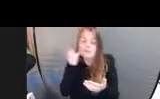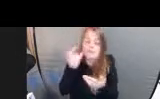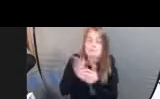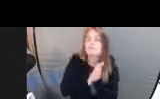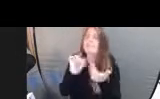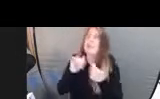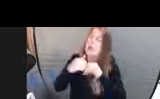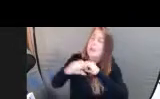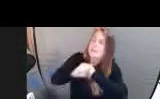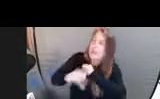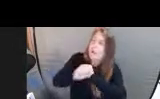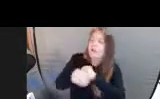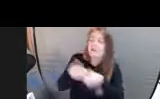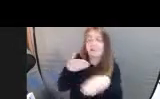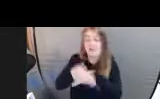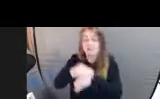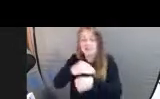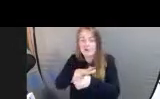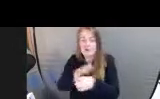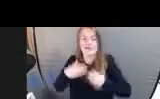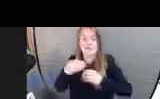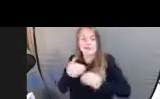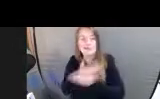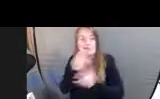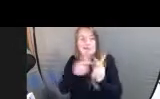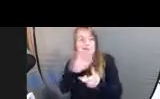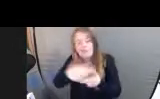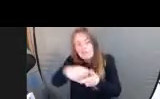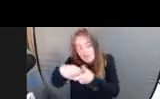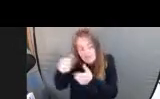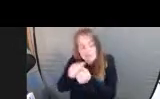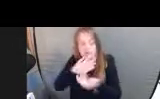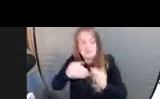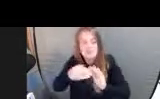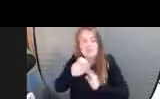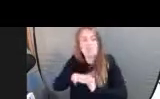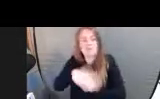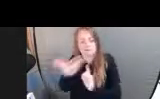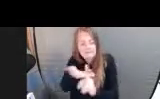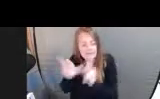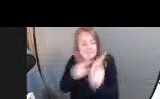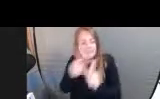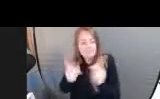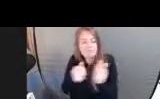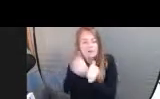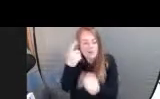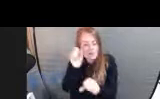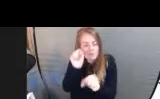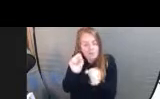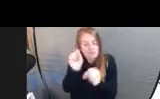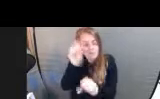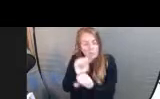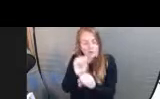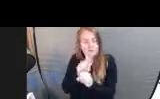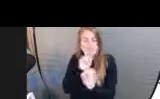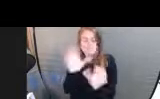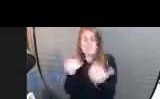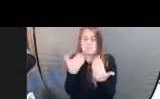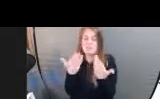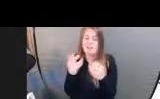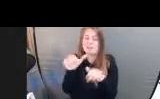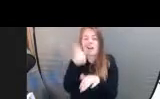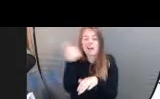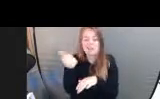space post-COVID and bringing new people in or bringing people in for jobs, that's a fantastic way of doing it just by providing